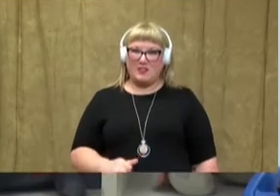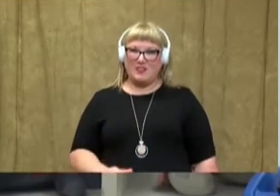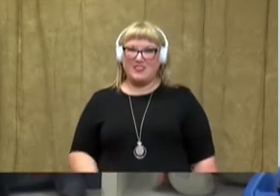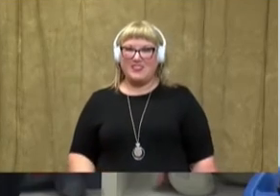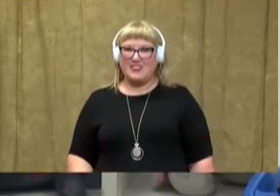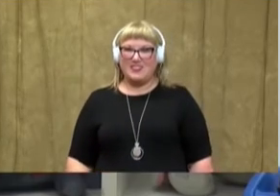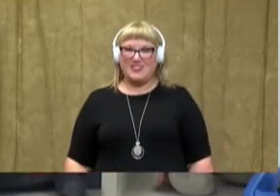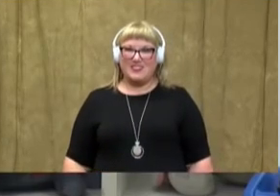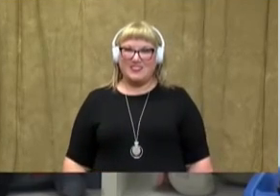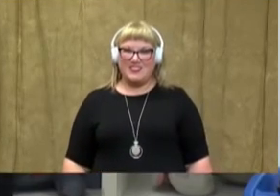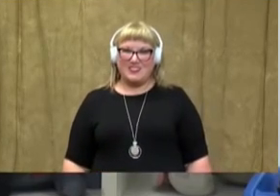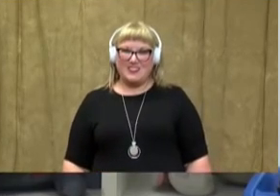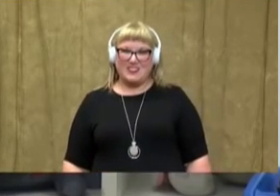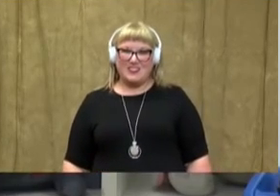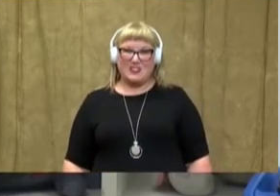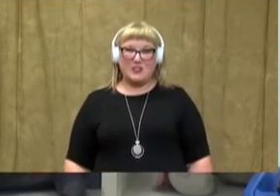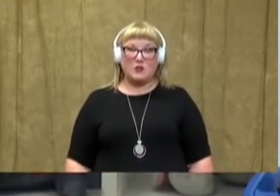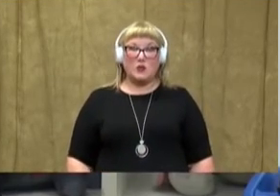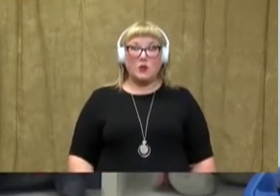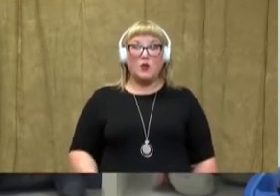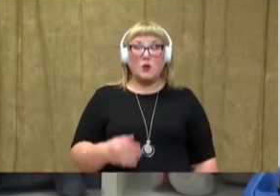sol. It's my favorite.